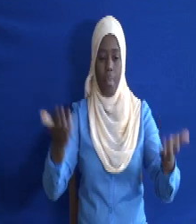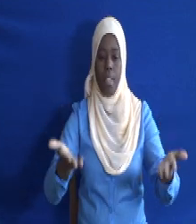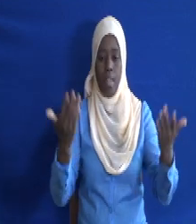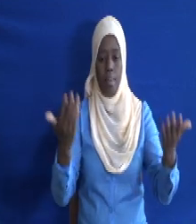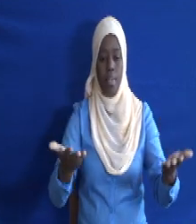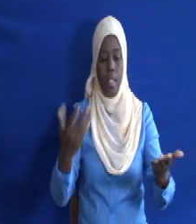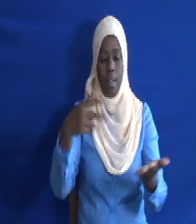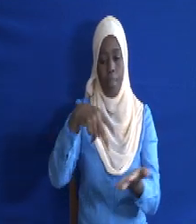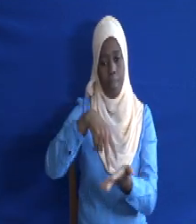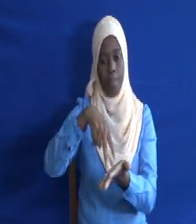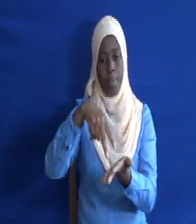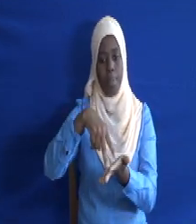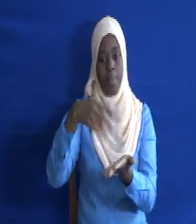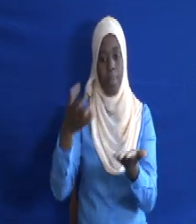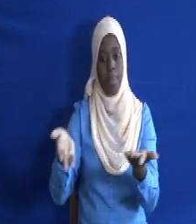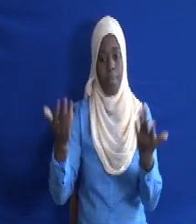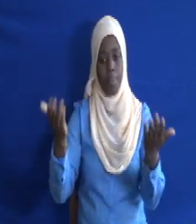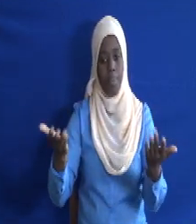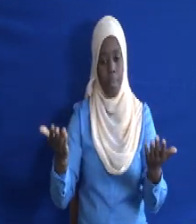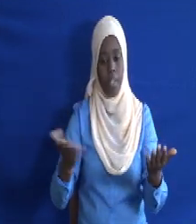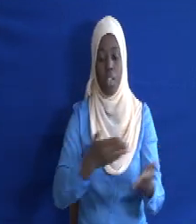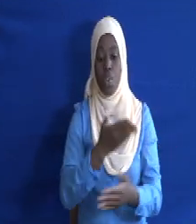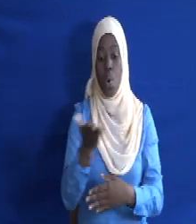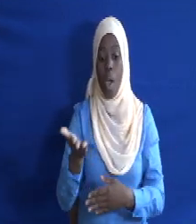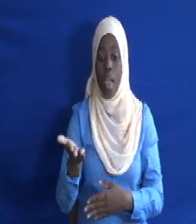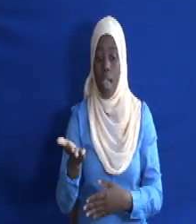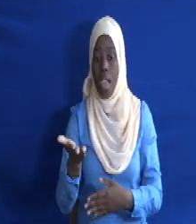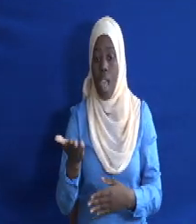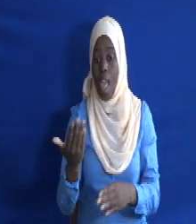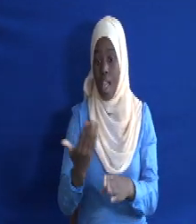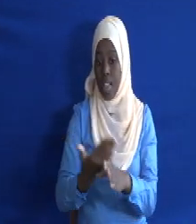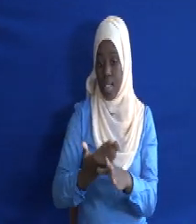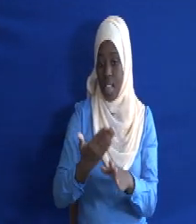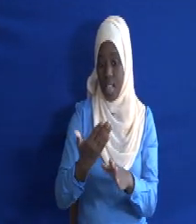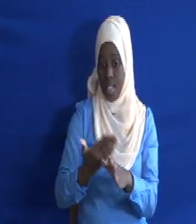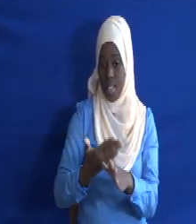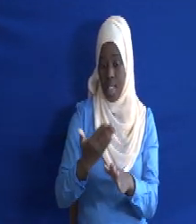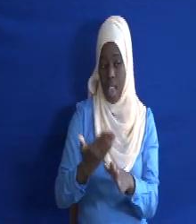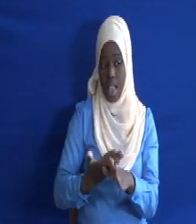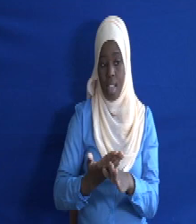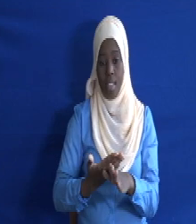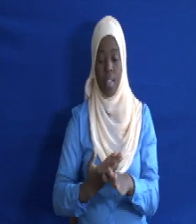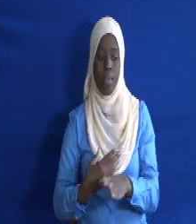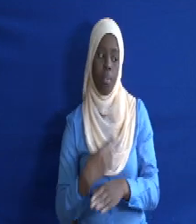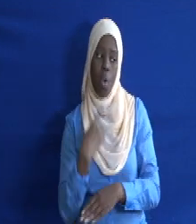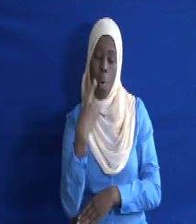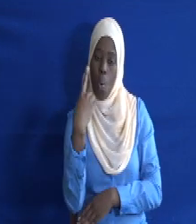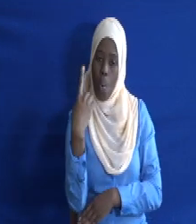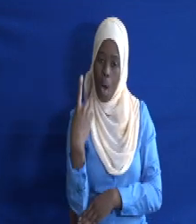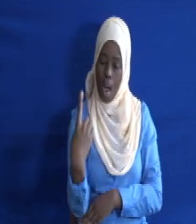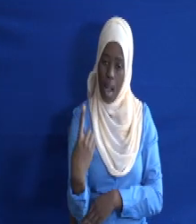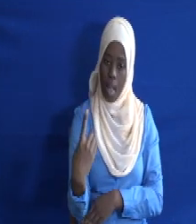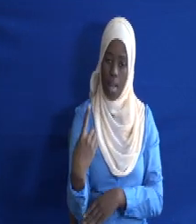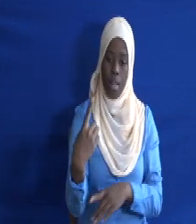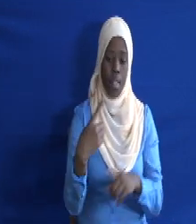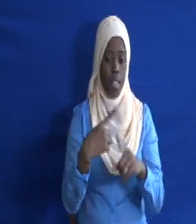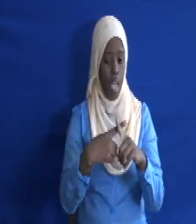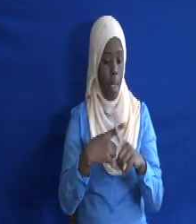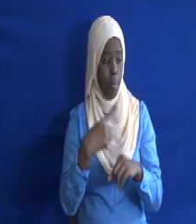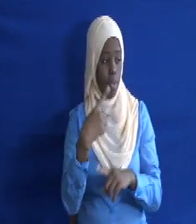Stand up, stand up, stand up. So let's do exercise with your friends.